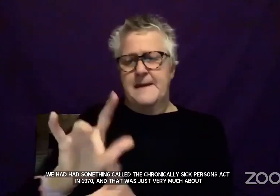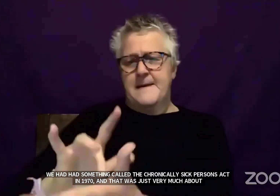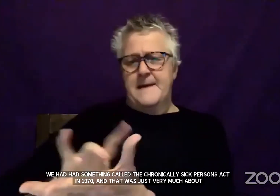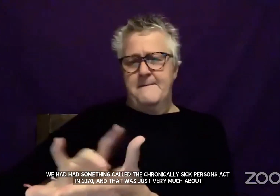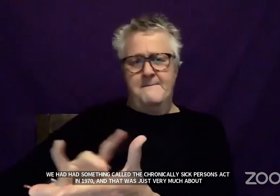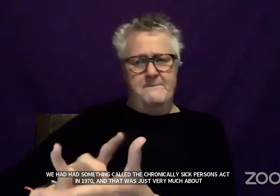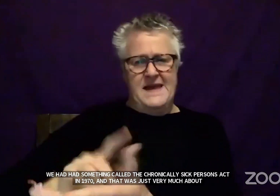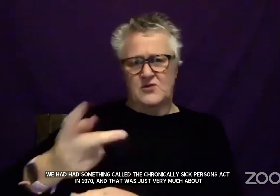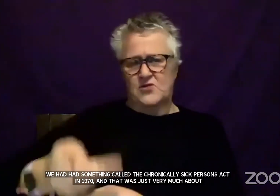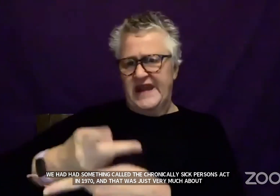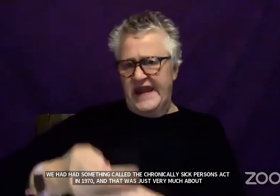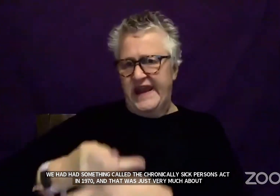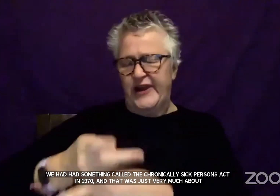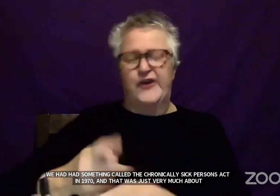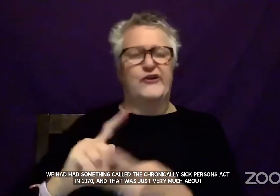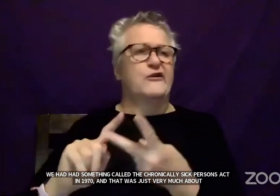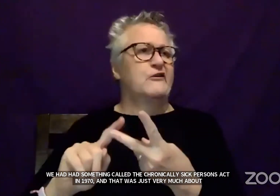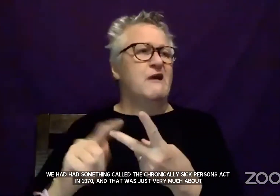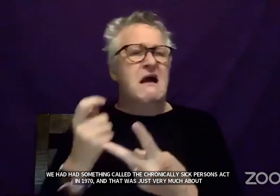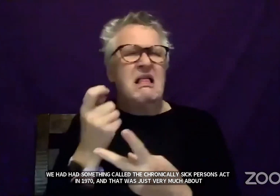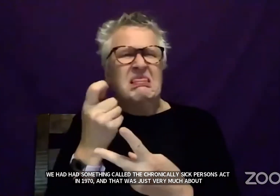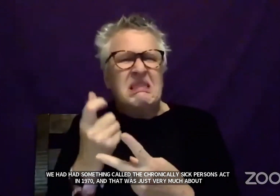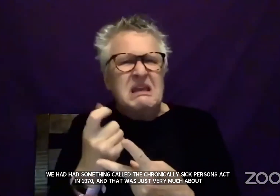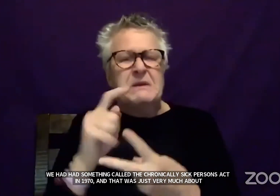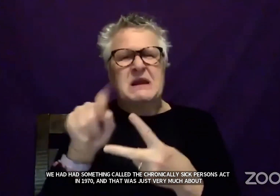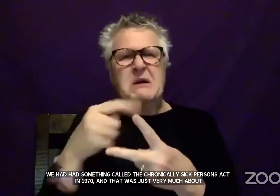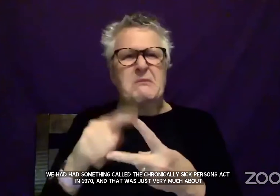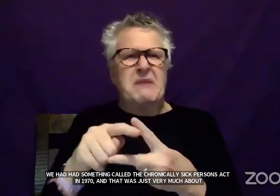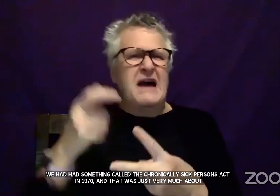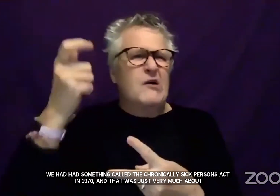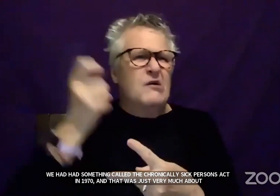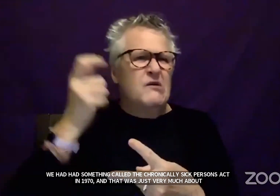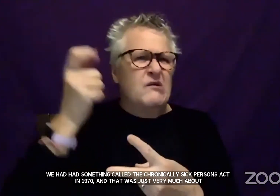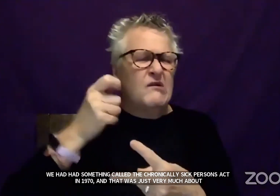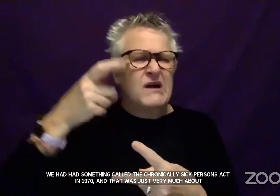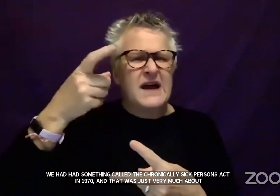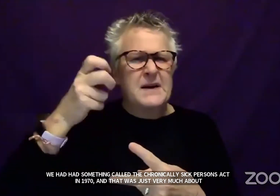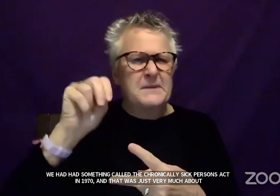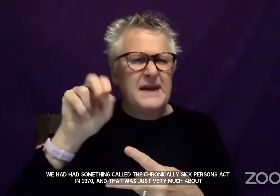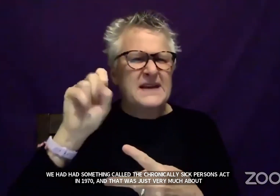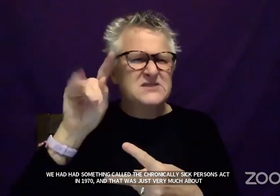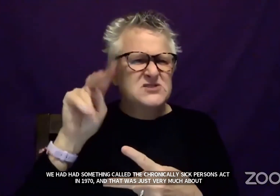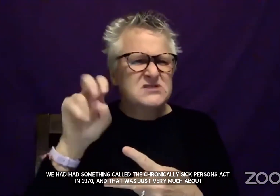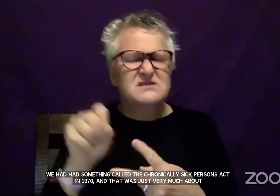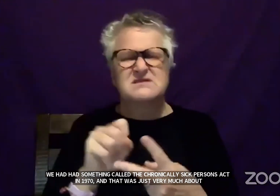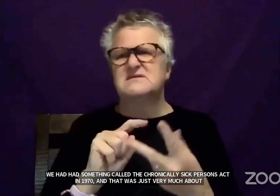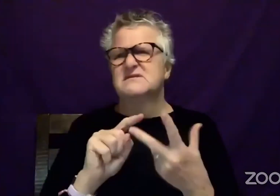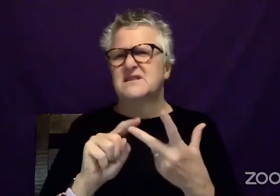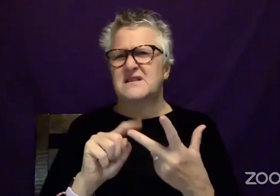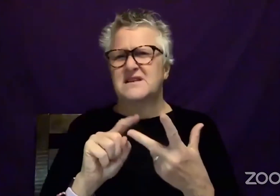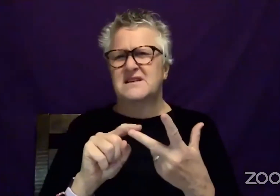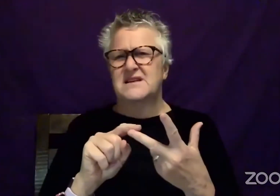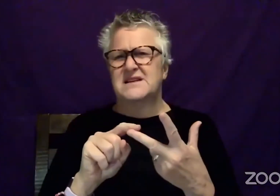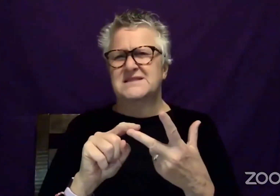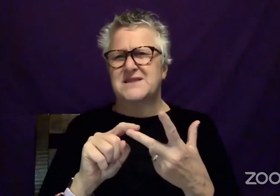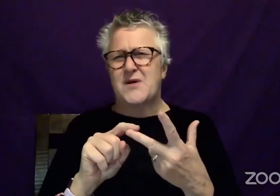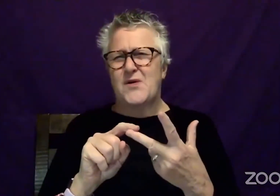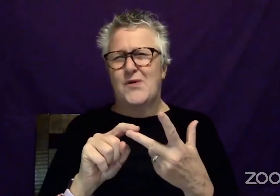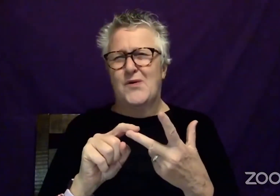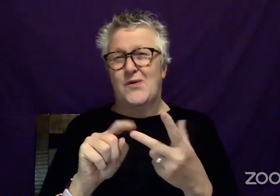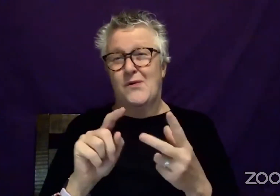and a little bit about pensions. So not kind of full rights to participate in